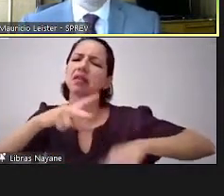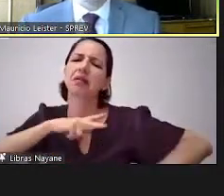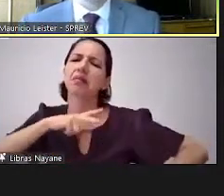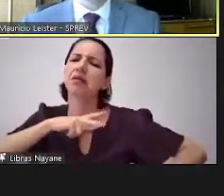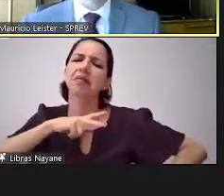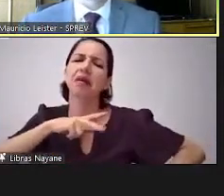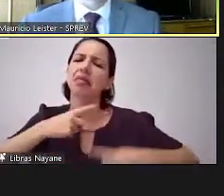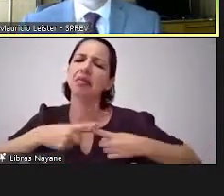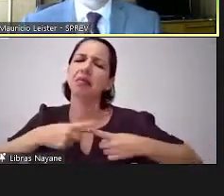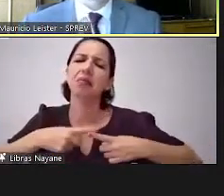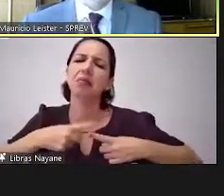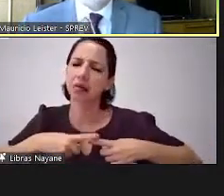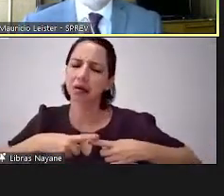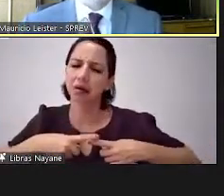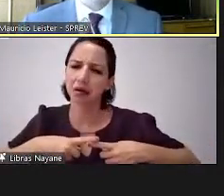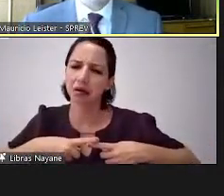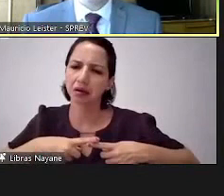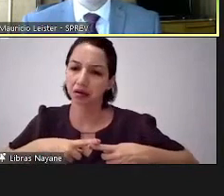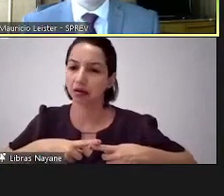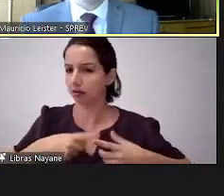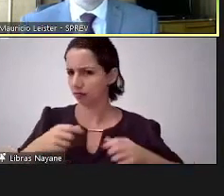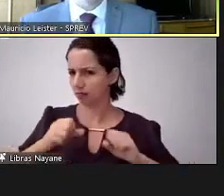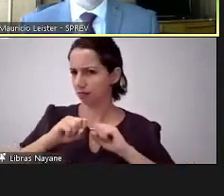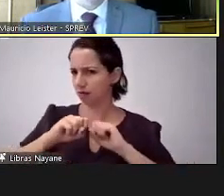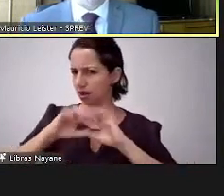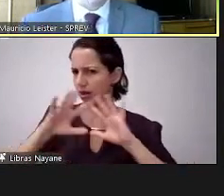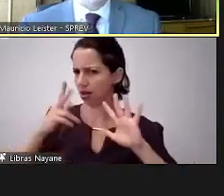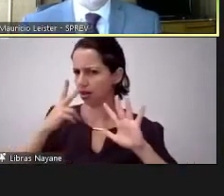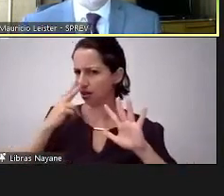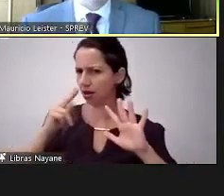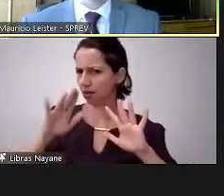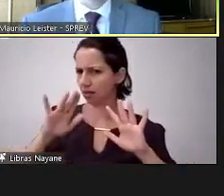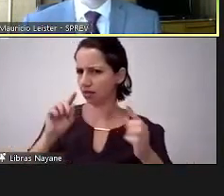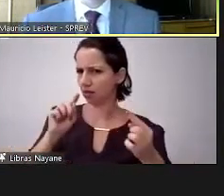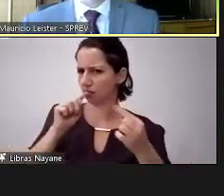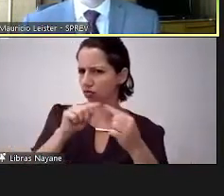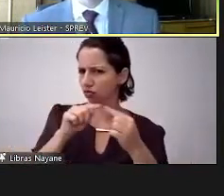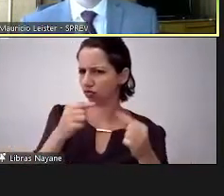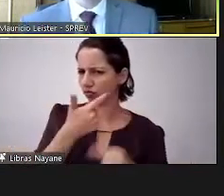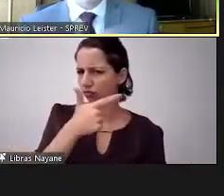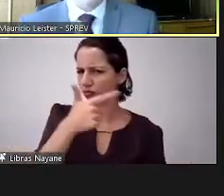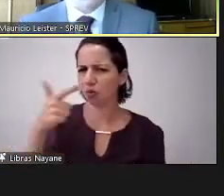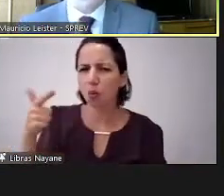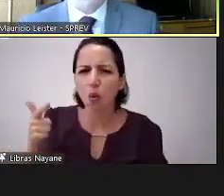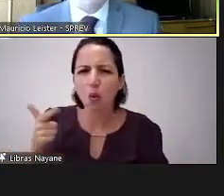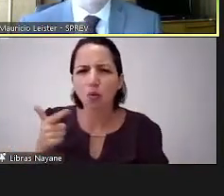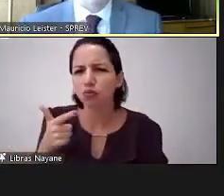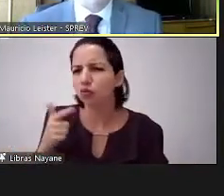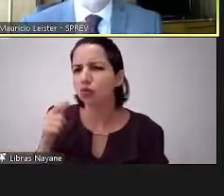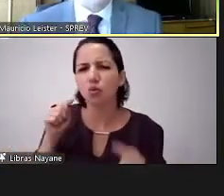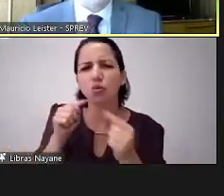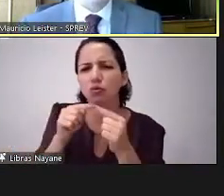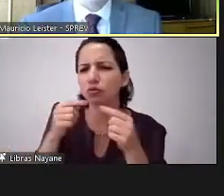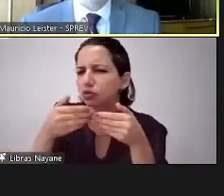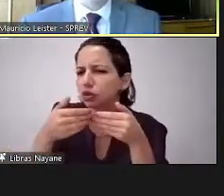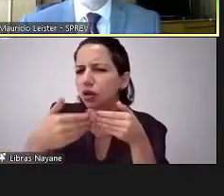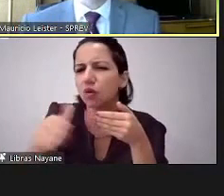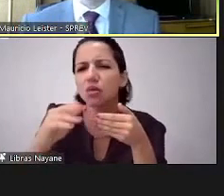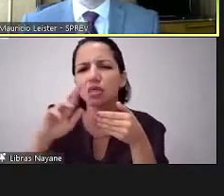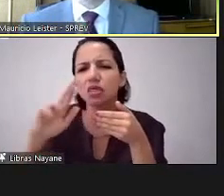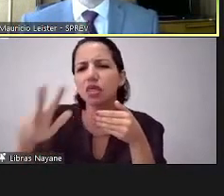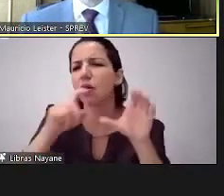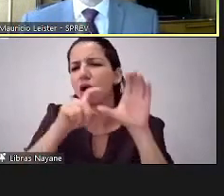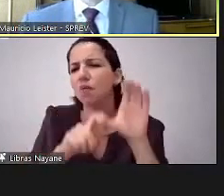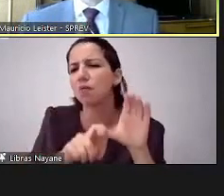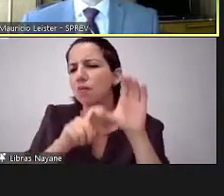this? And this seems obvious, but we cannot run away of this objective that is there.